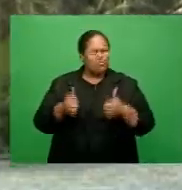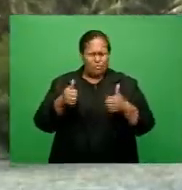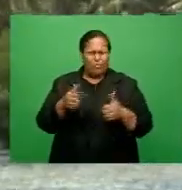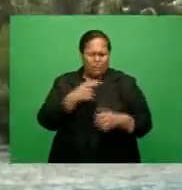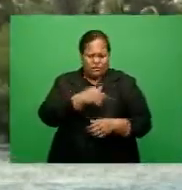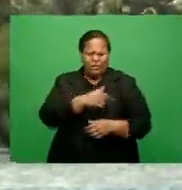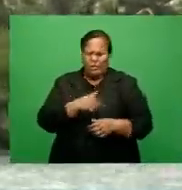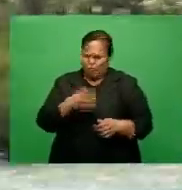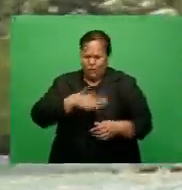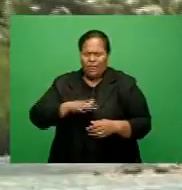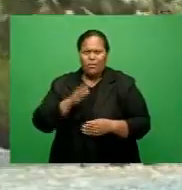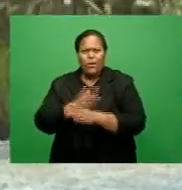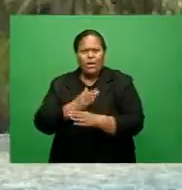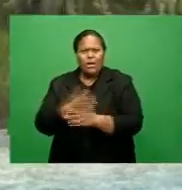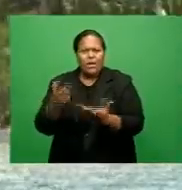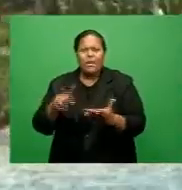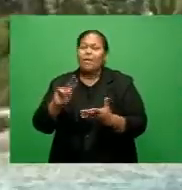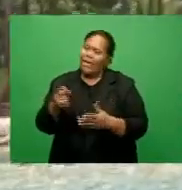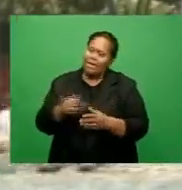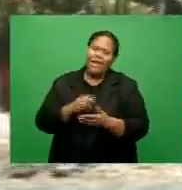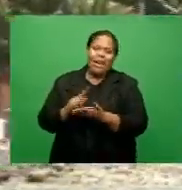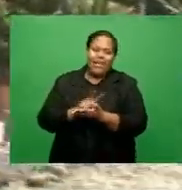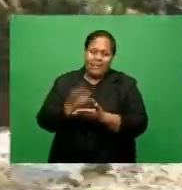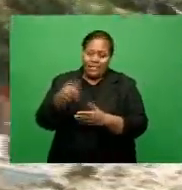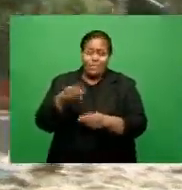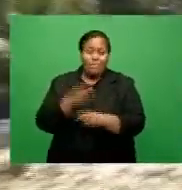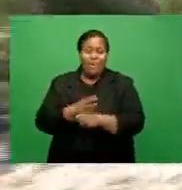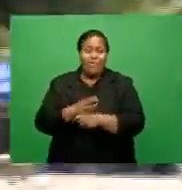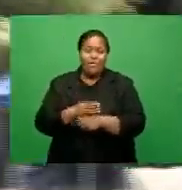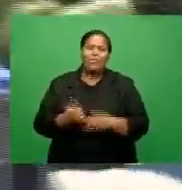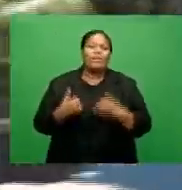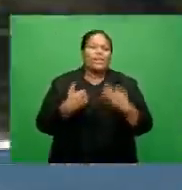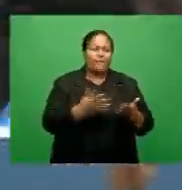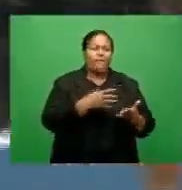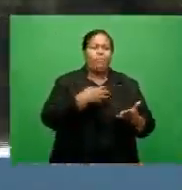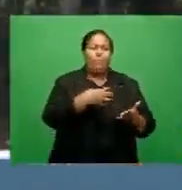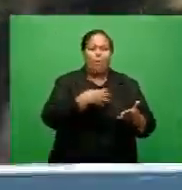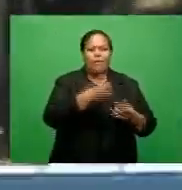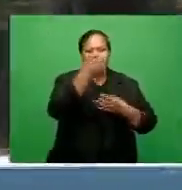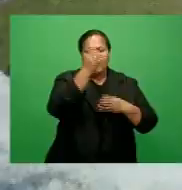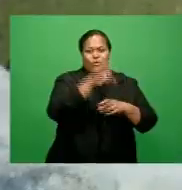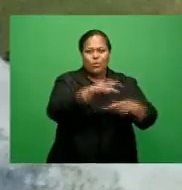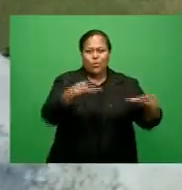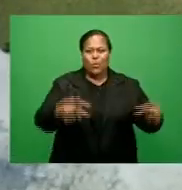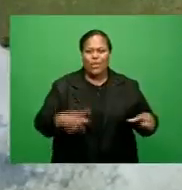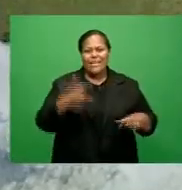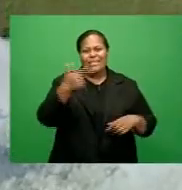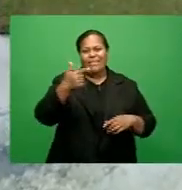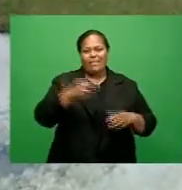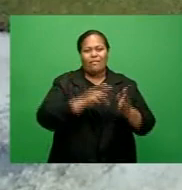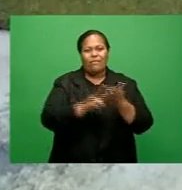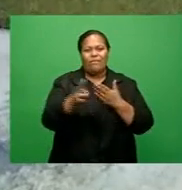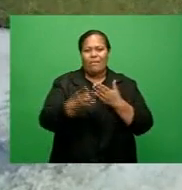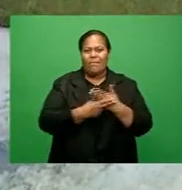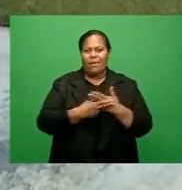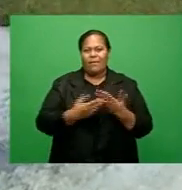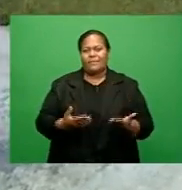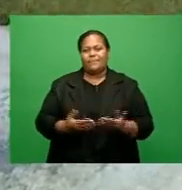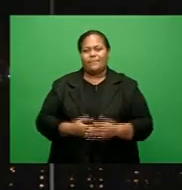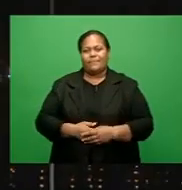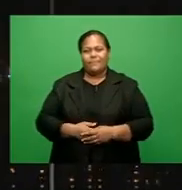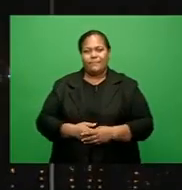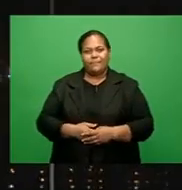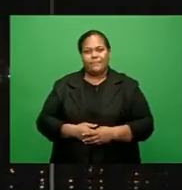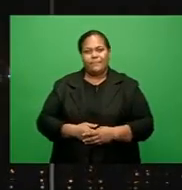on the submissions later this month. The trial will begin on the 17th of November. Apinisa Wangarundovu, FBC